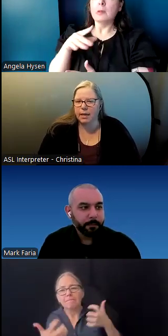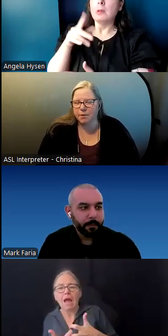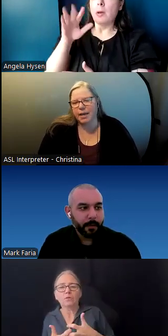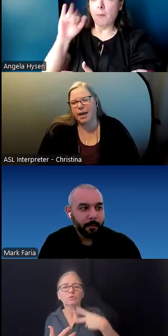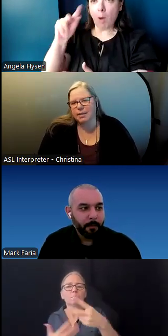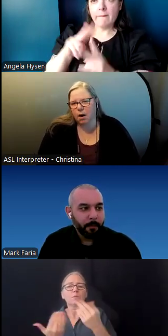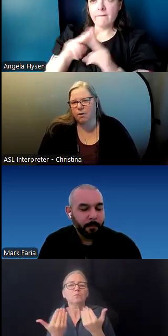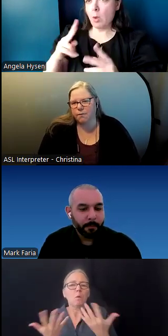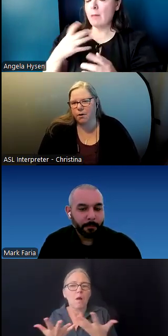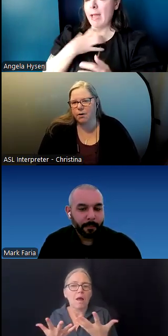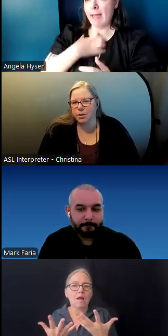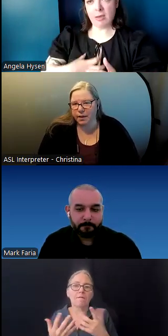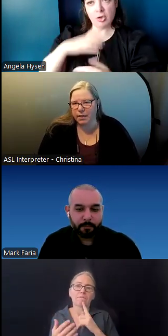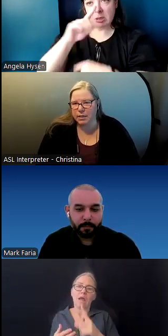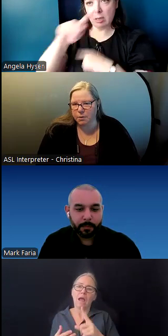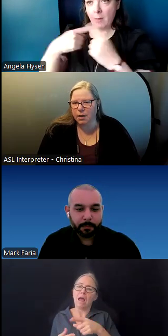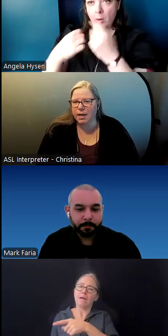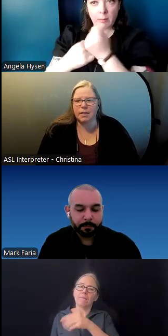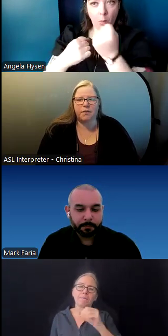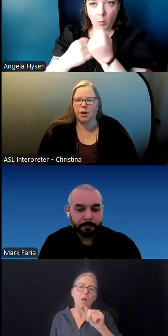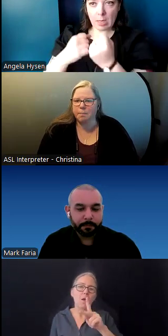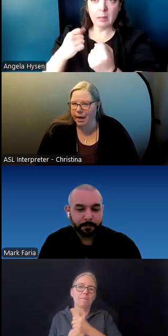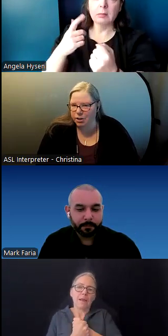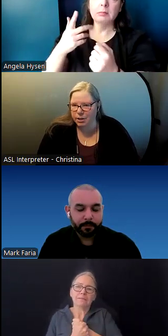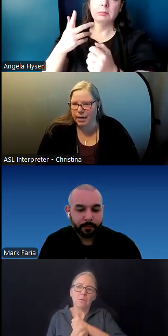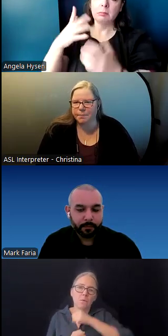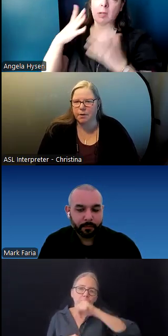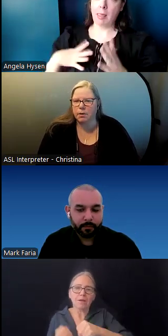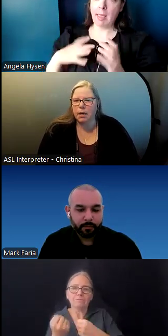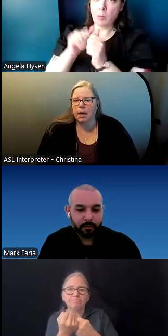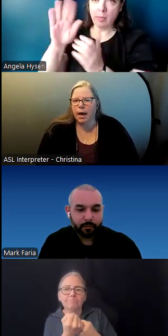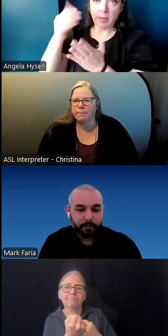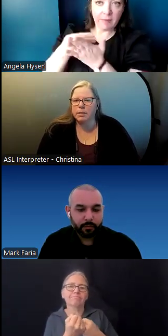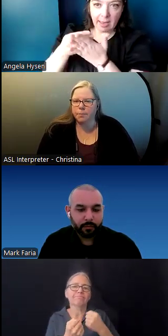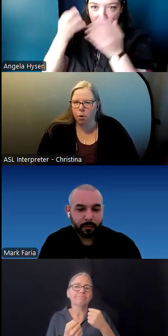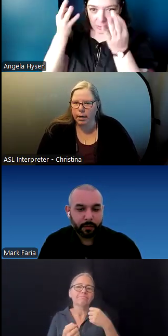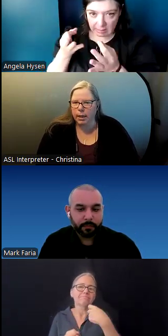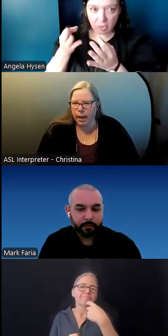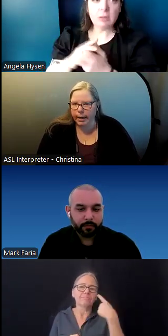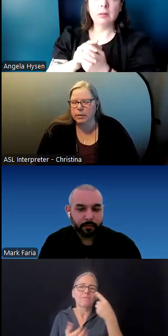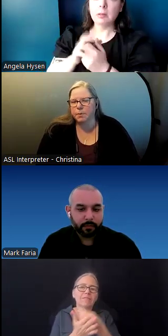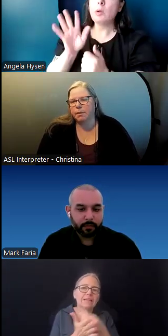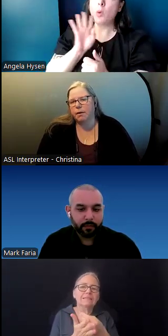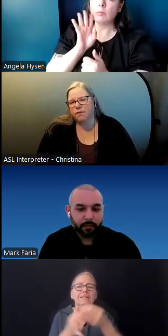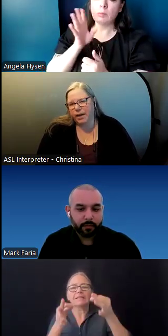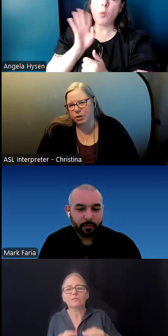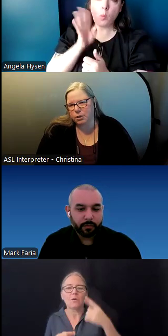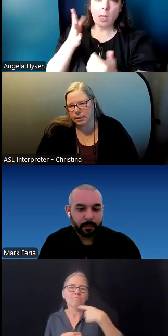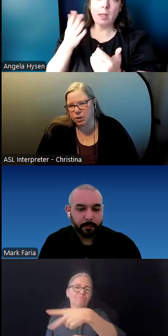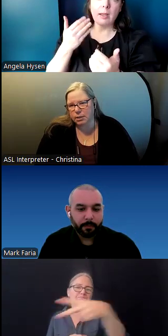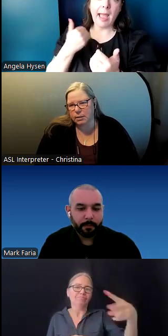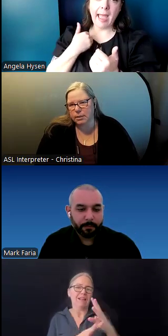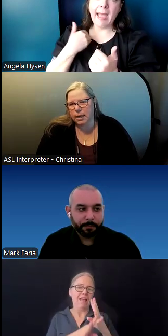and he really has a heart for serving this community. He's very passionate about supporting clients with their